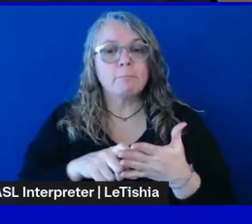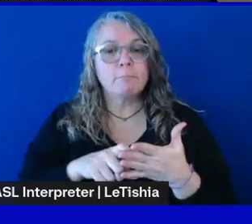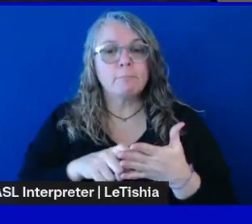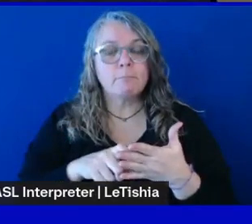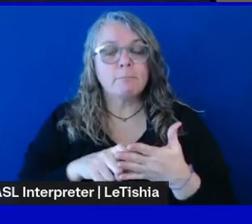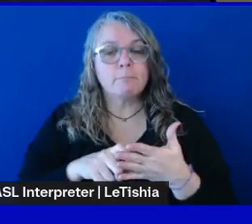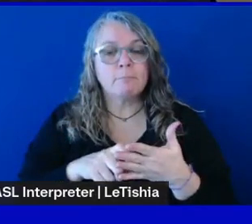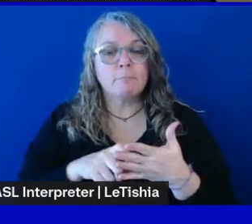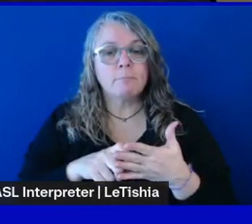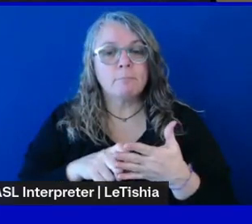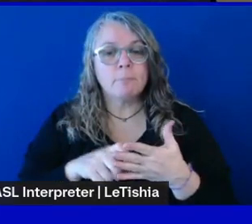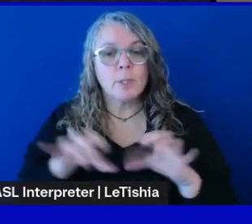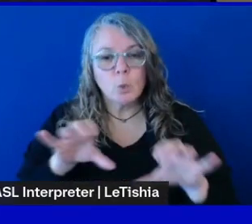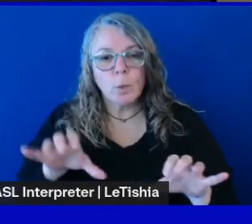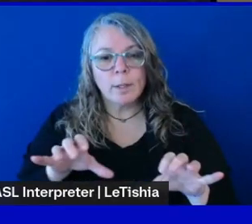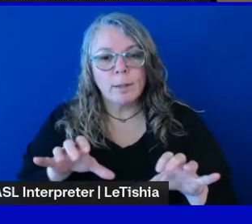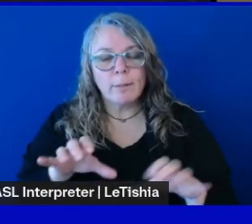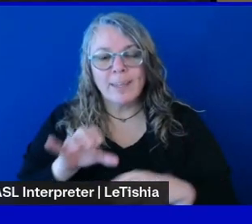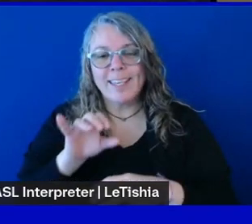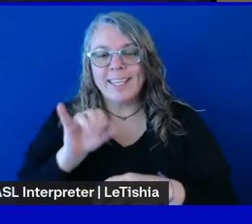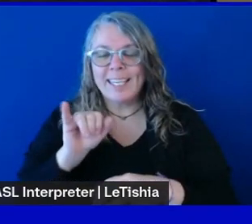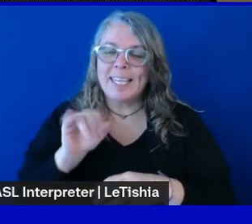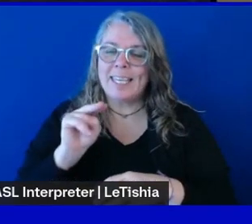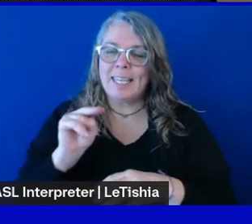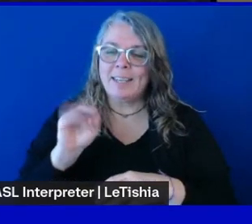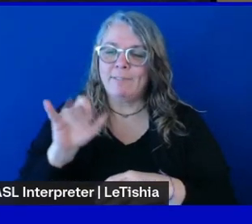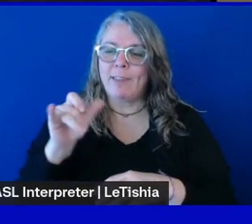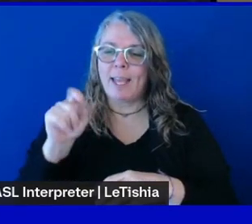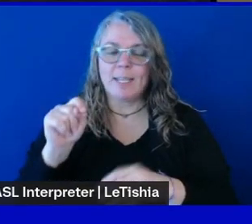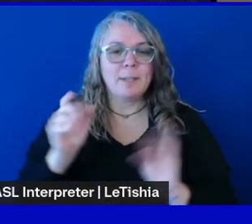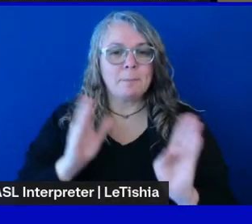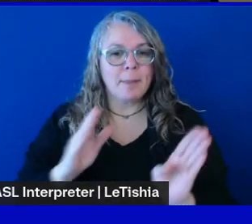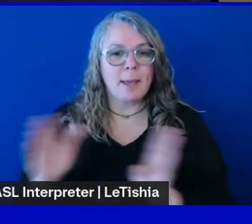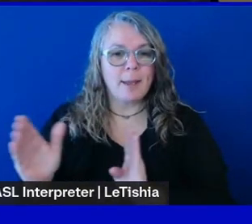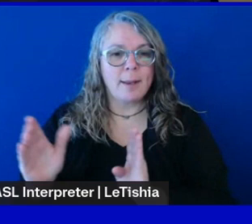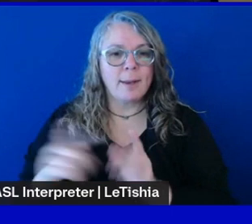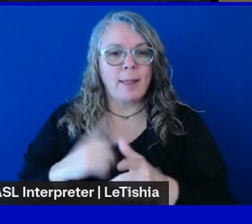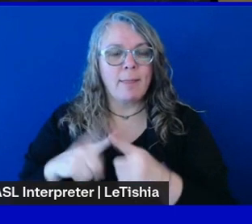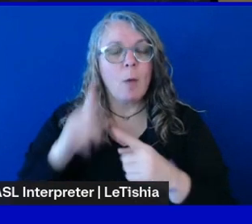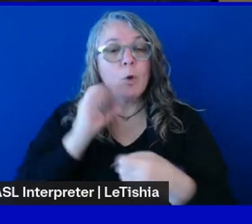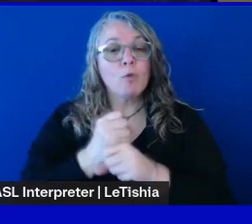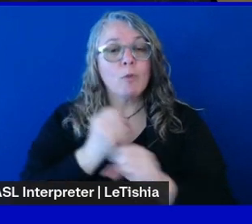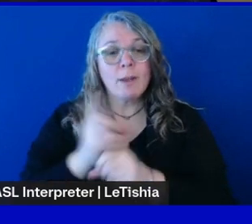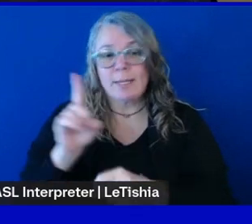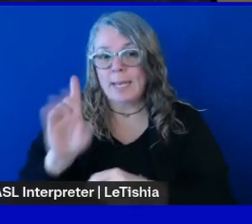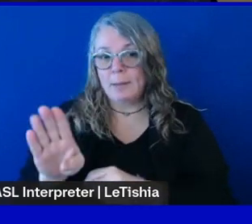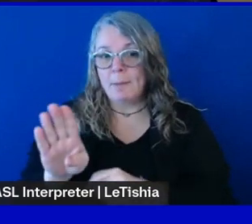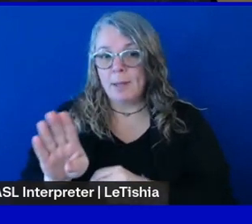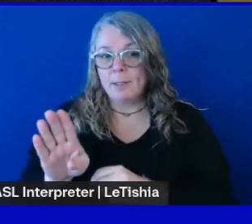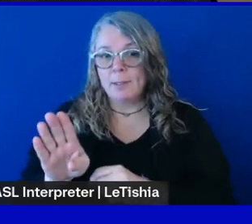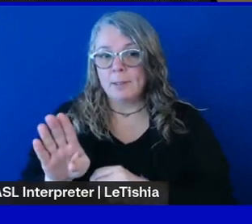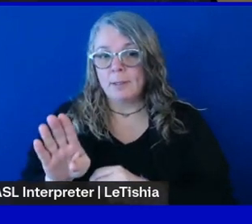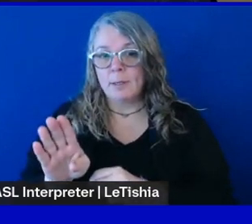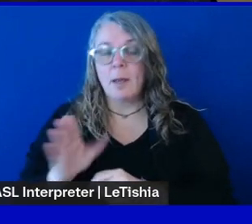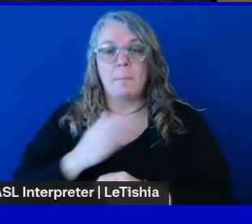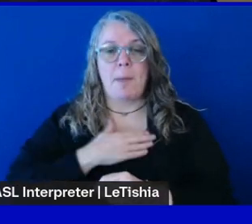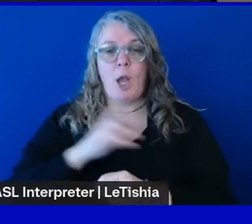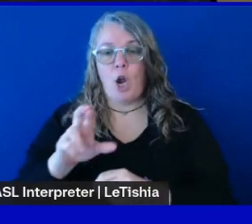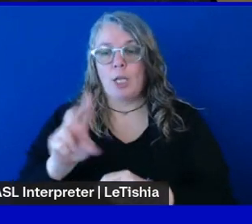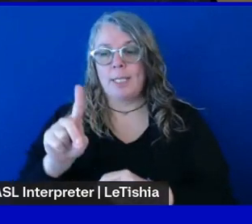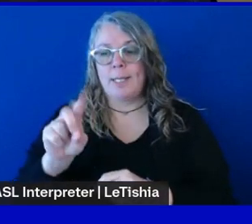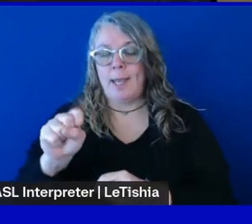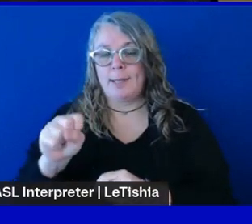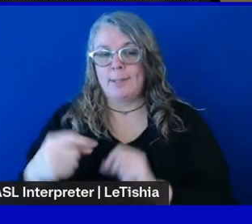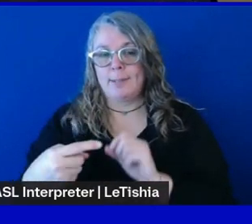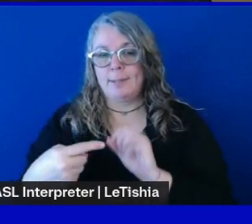it's kind of doing the in-flight plan, and it's just going to create a database in my RDS instance. And as you